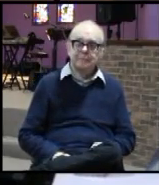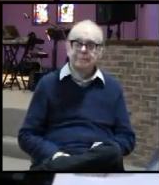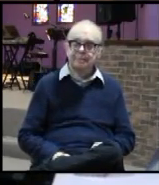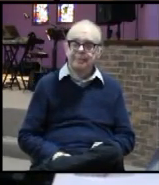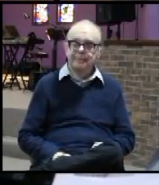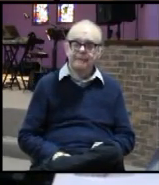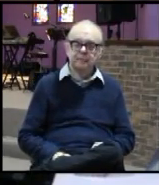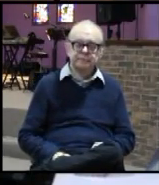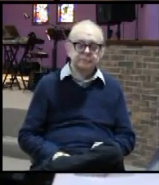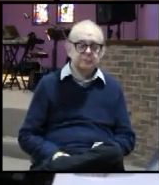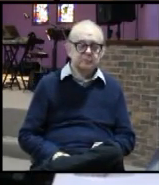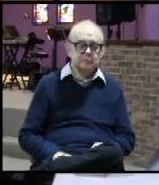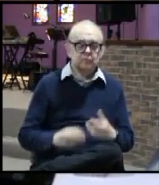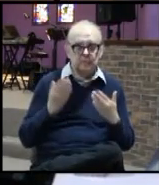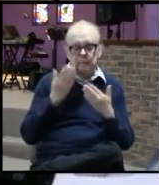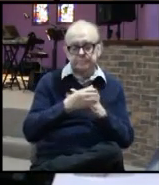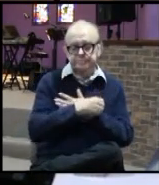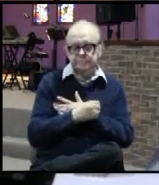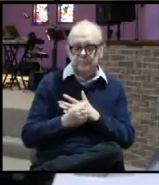dark side.